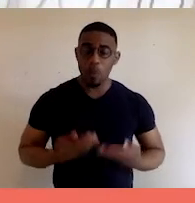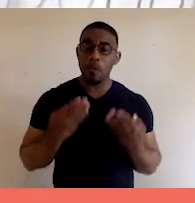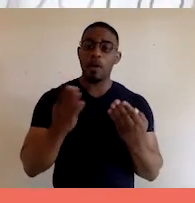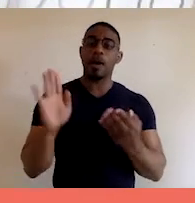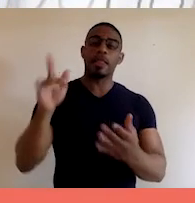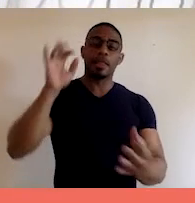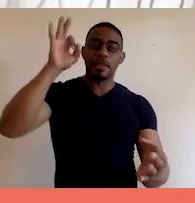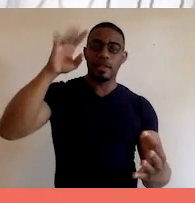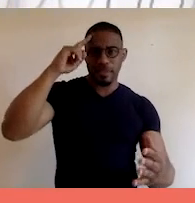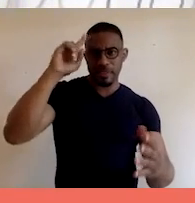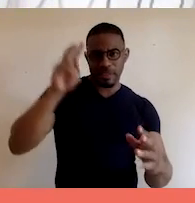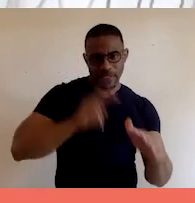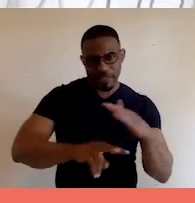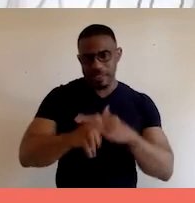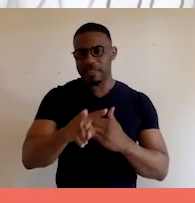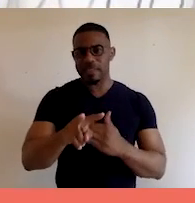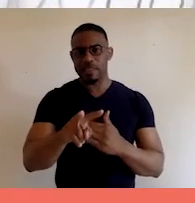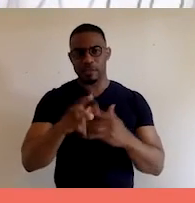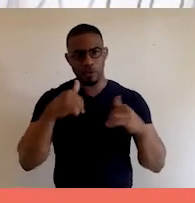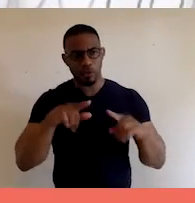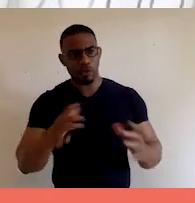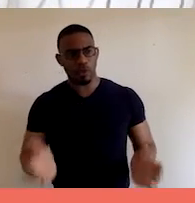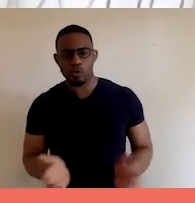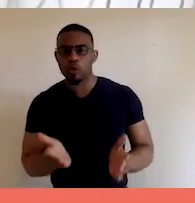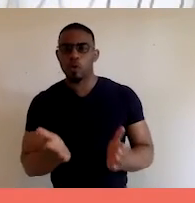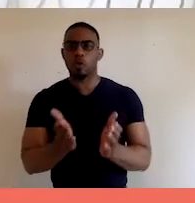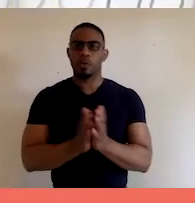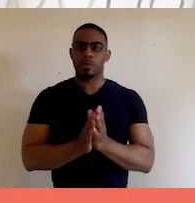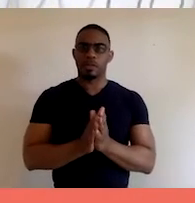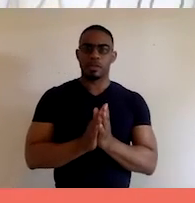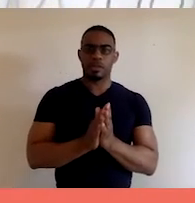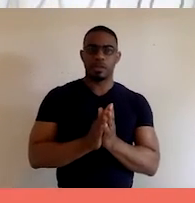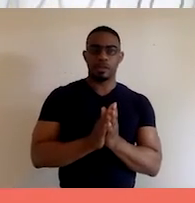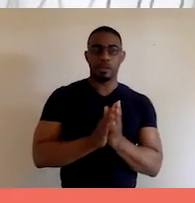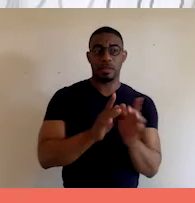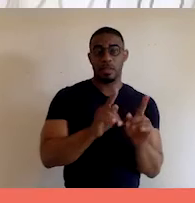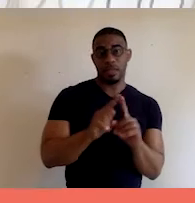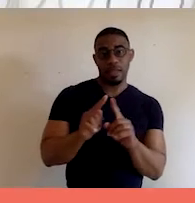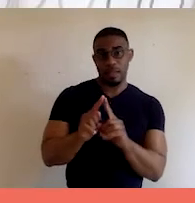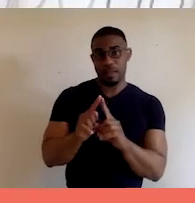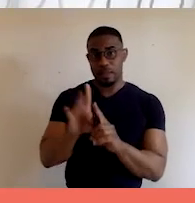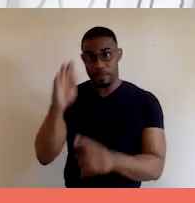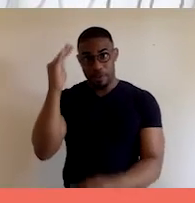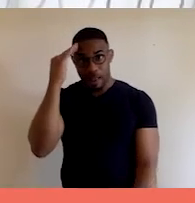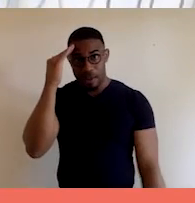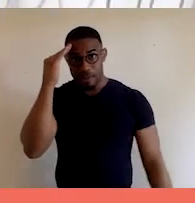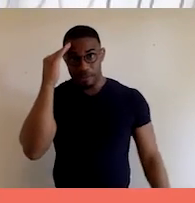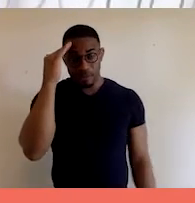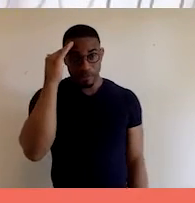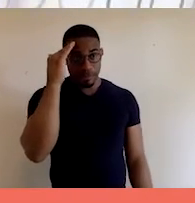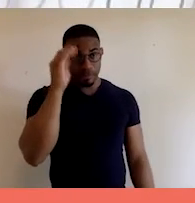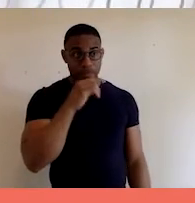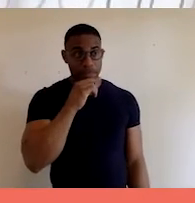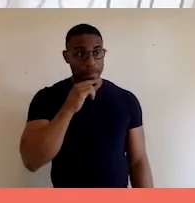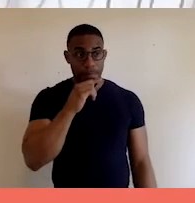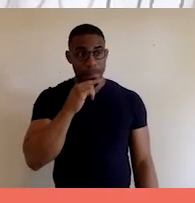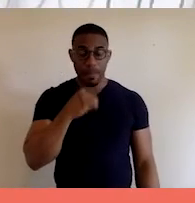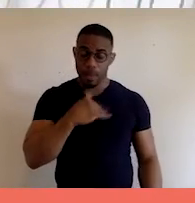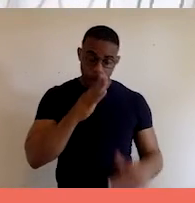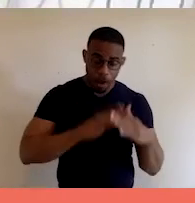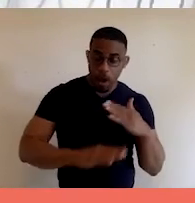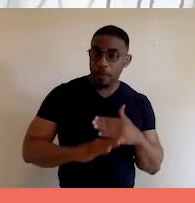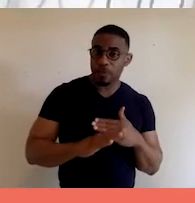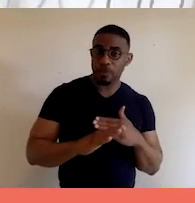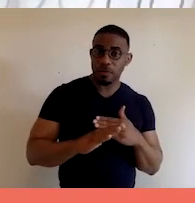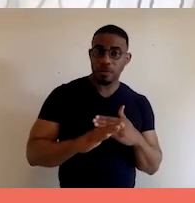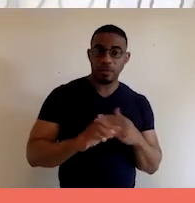their insights, their encouragement, and their knowledge. And I am humbled